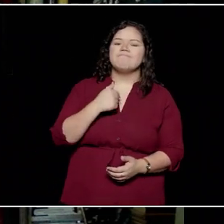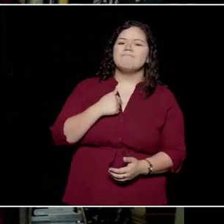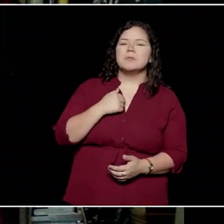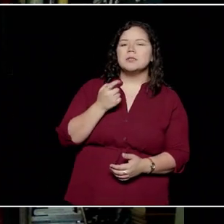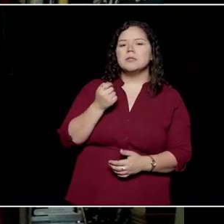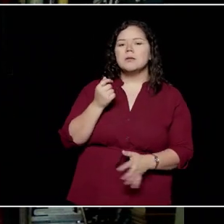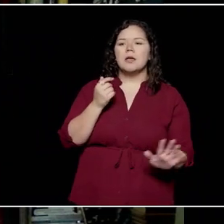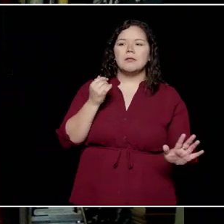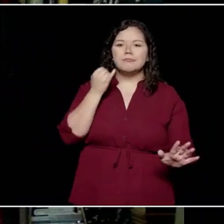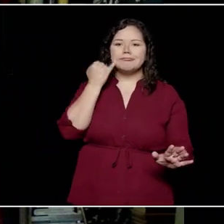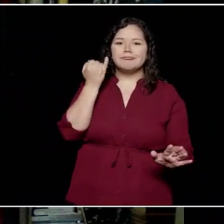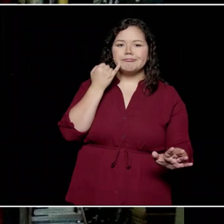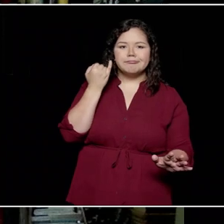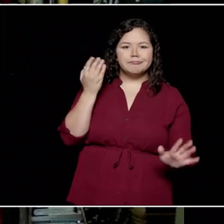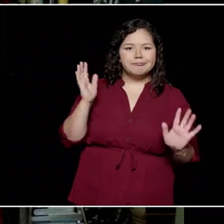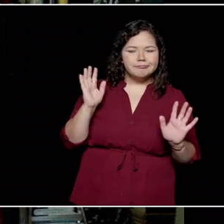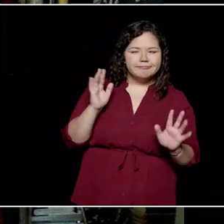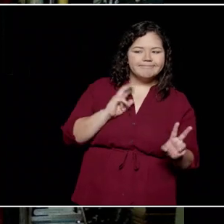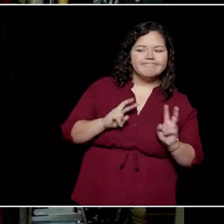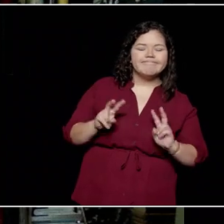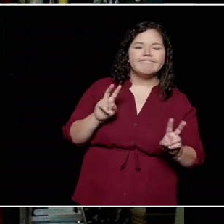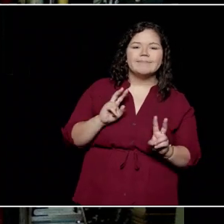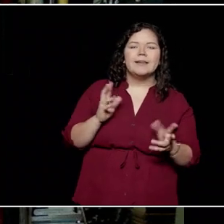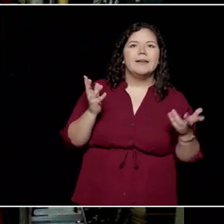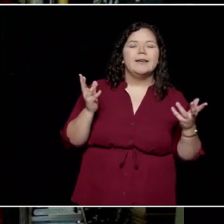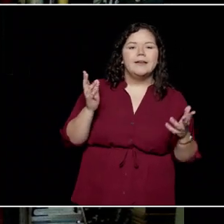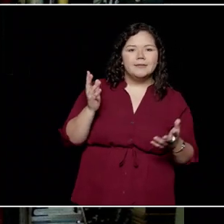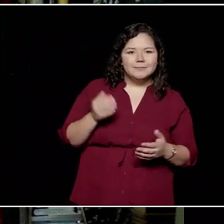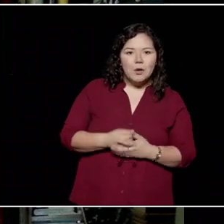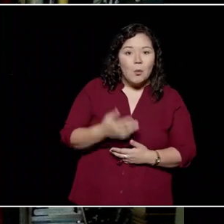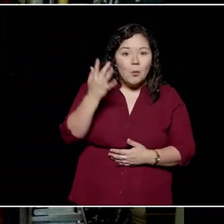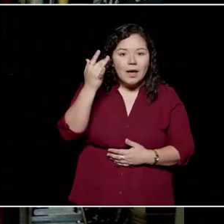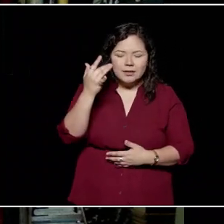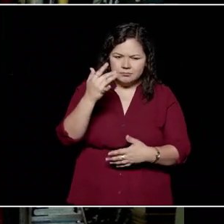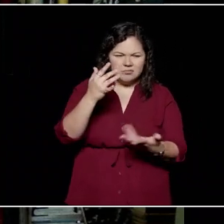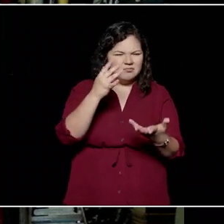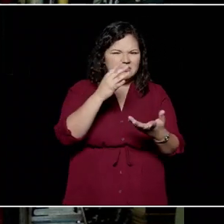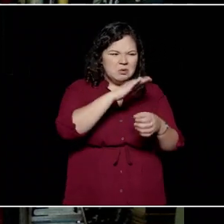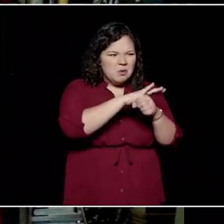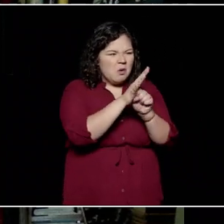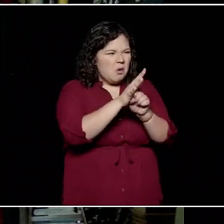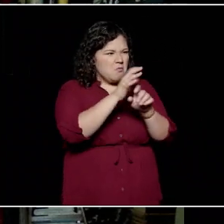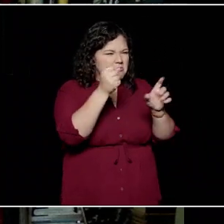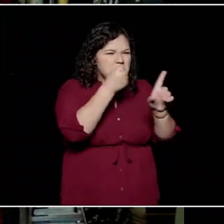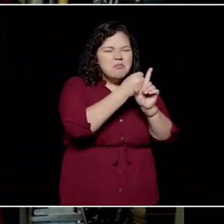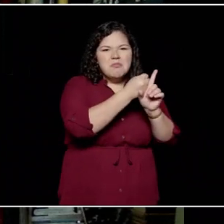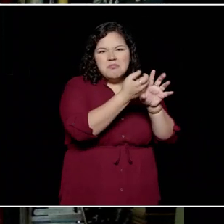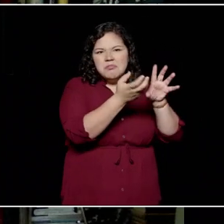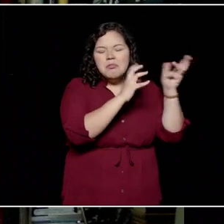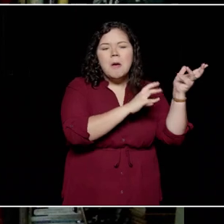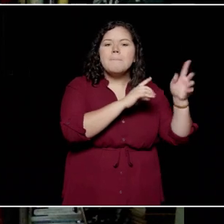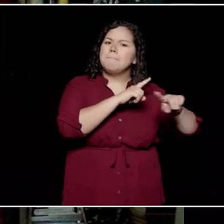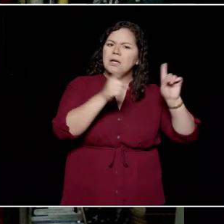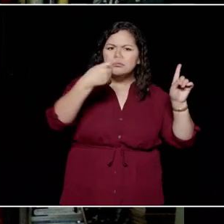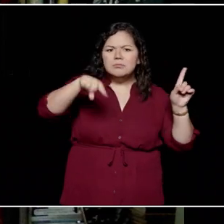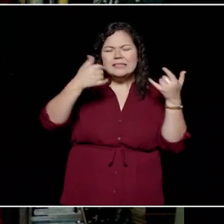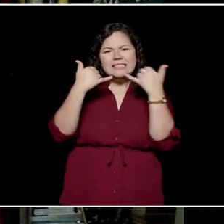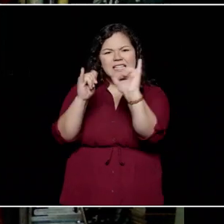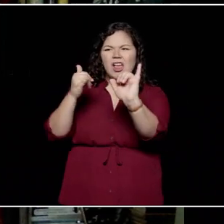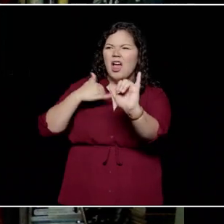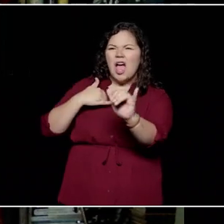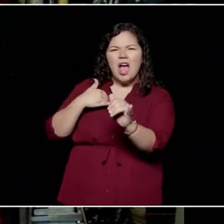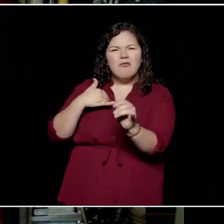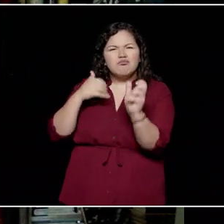the class of 2020, because despite these strange times, you have so much to look forward to. Many of you will end up in careers that don't